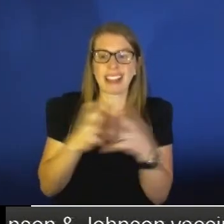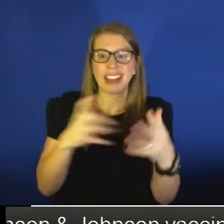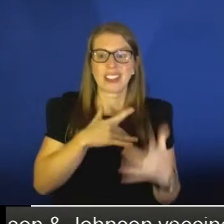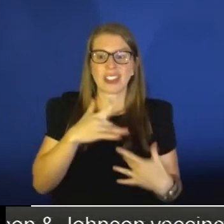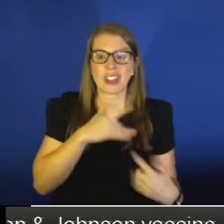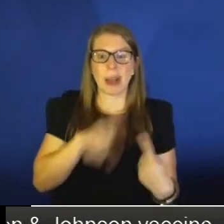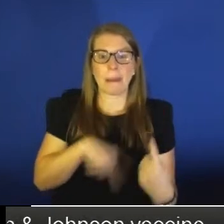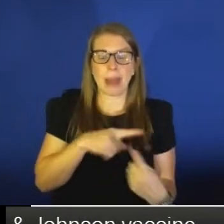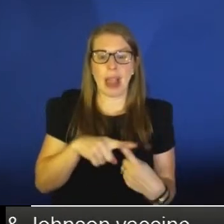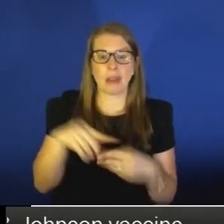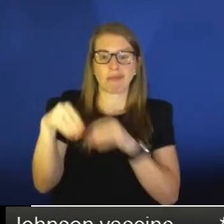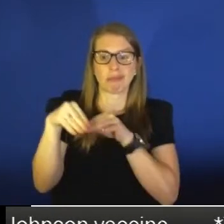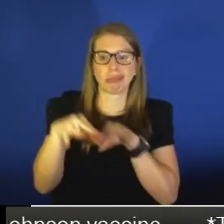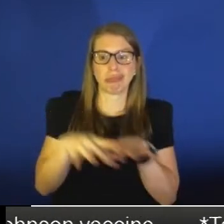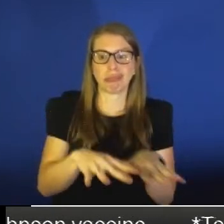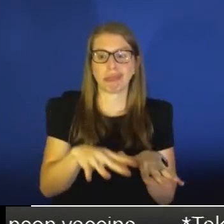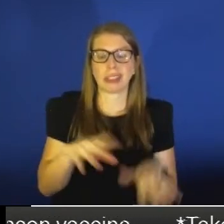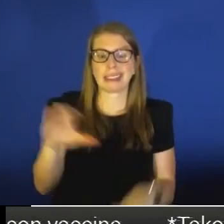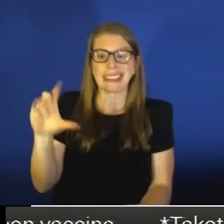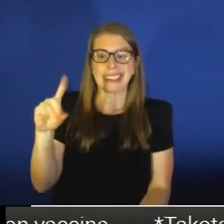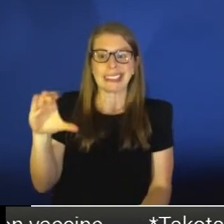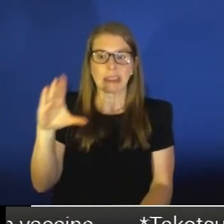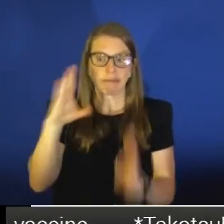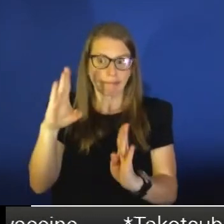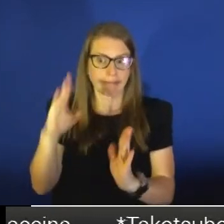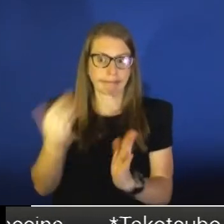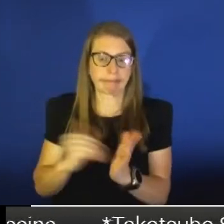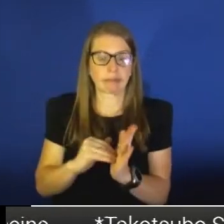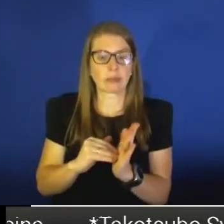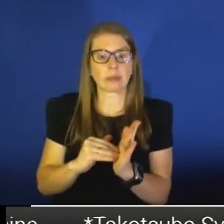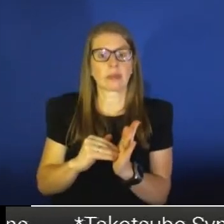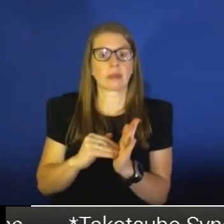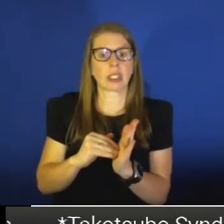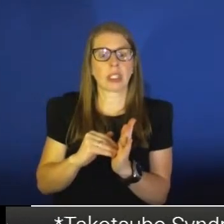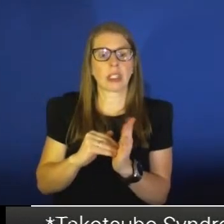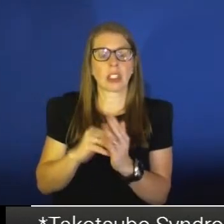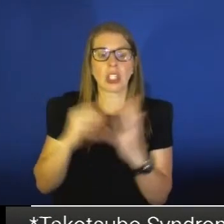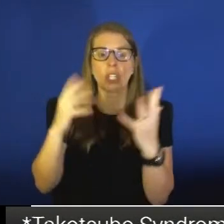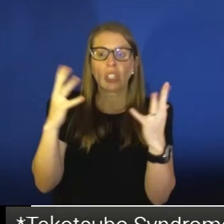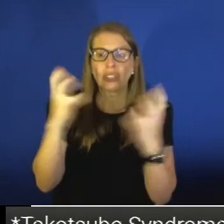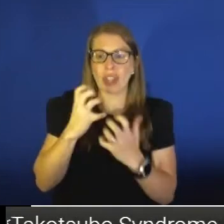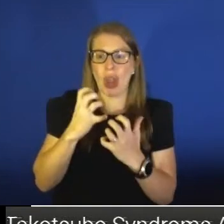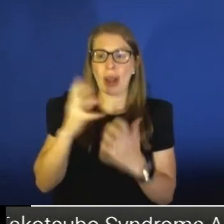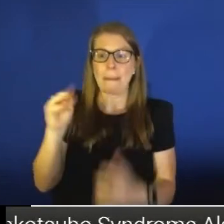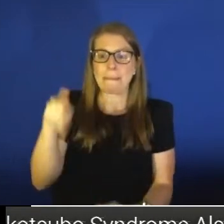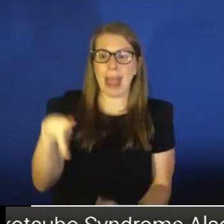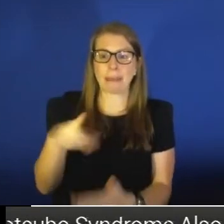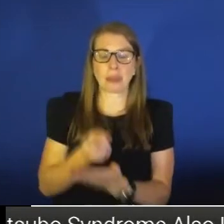rise. The CDC is beginning to pay more attention. You can see how much darker this map was than 2 or 3 weeks